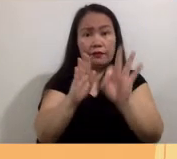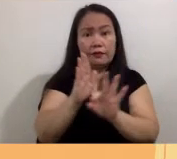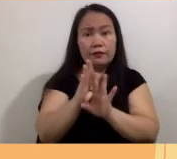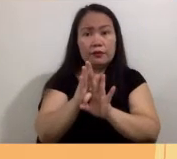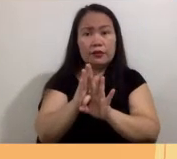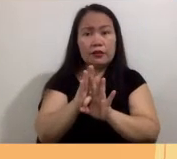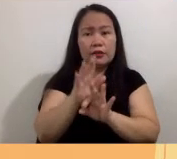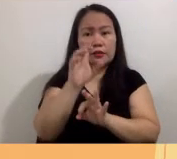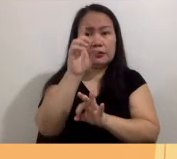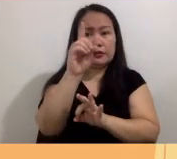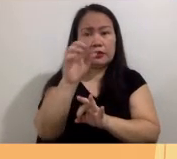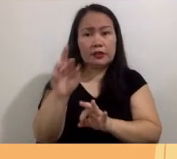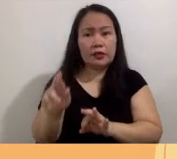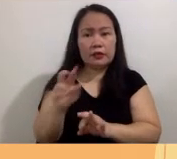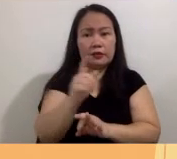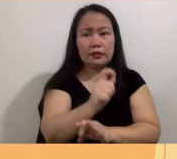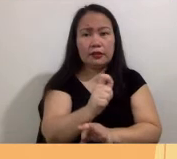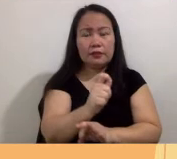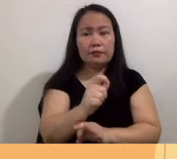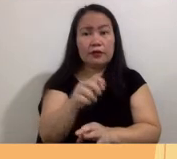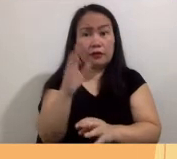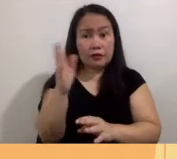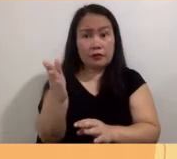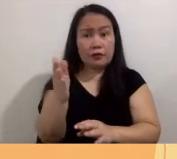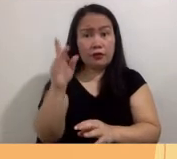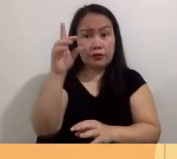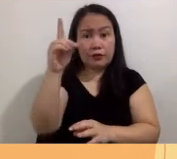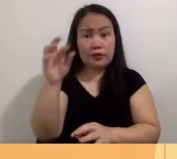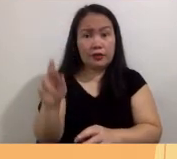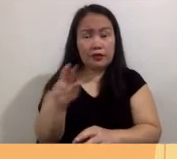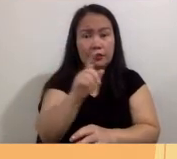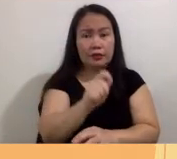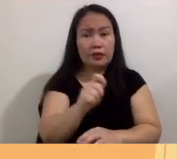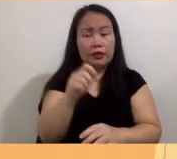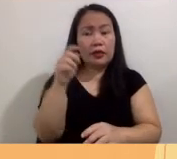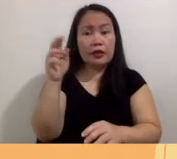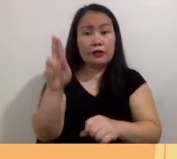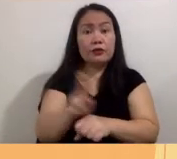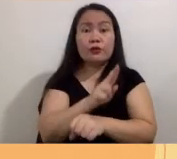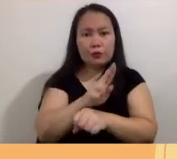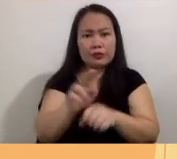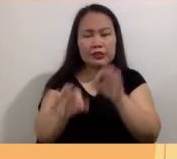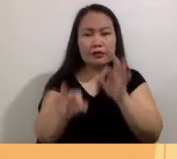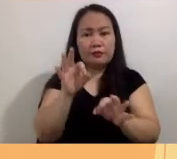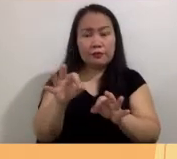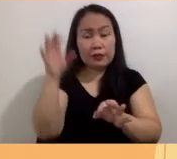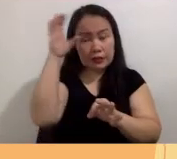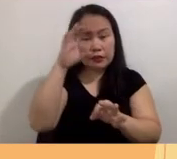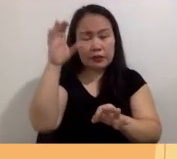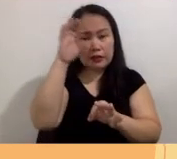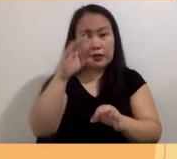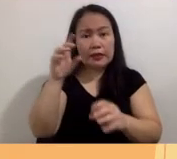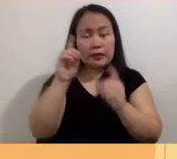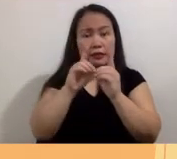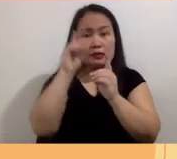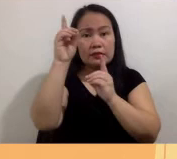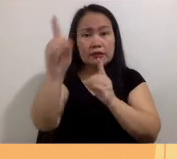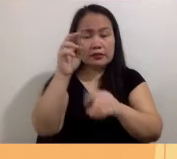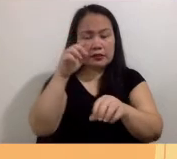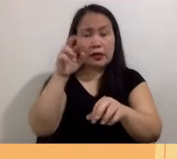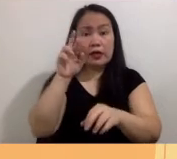So, ito ay pwede nyo magamit when we are getting the distance, rate, and time. So, paano ito? If